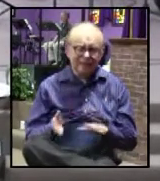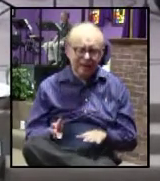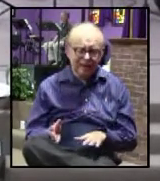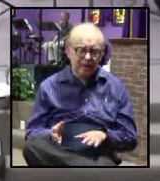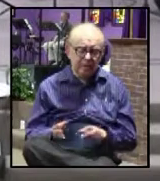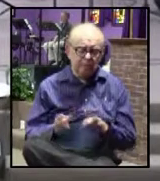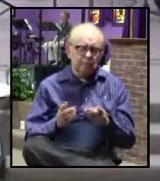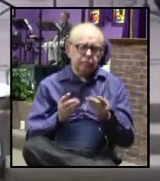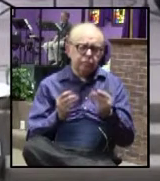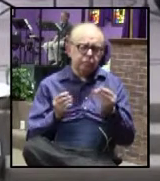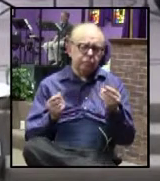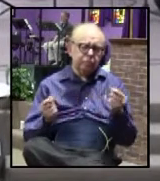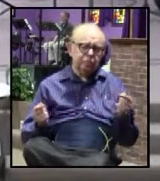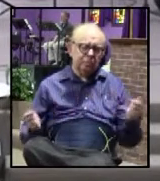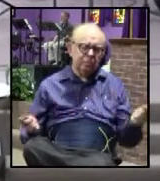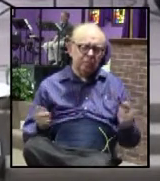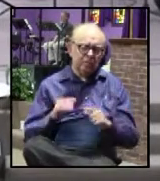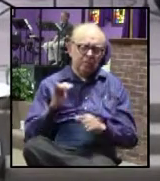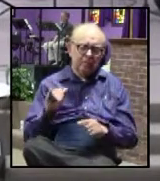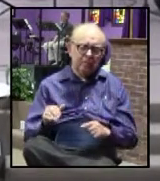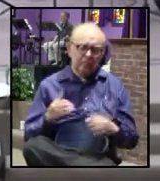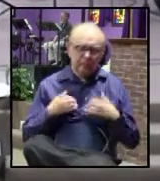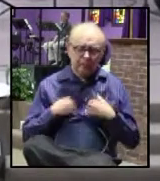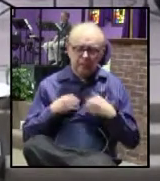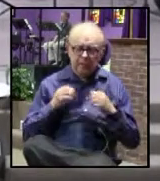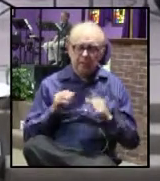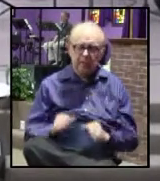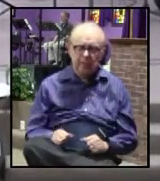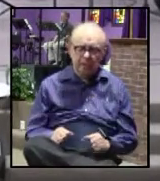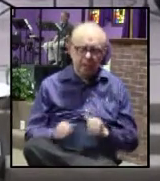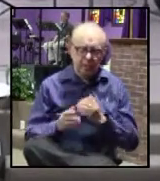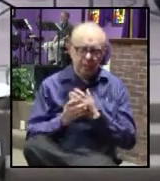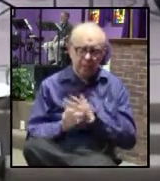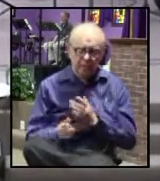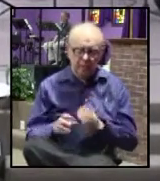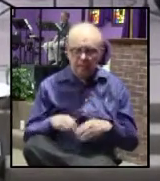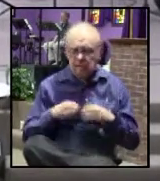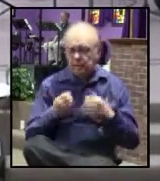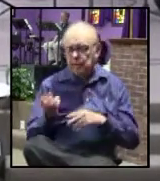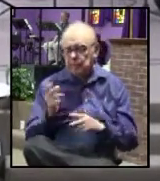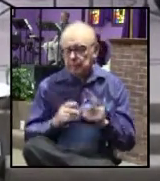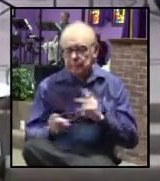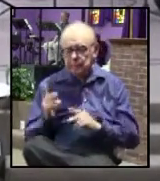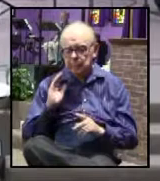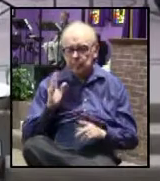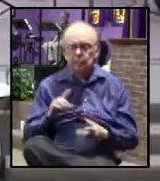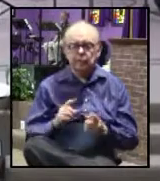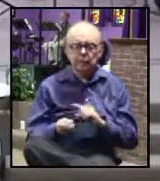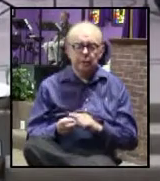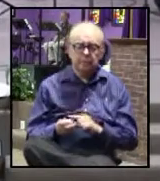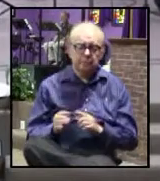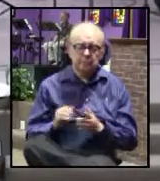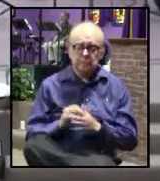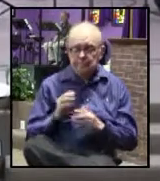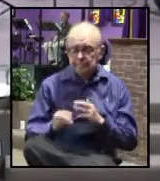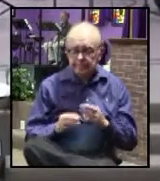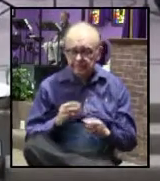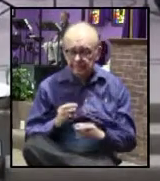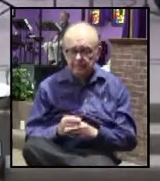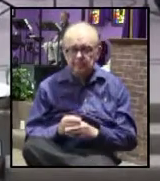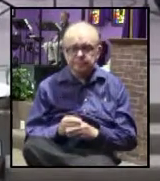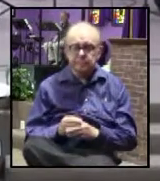and decaying, but yet we have the ability, we have something to give to others that is going to change this